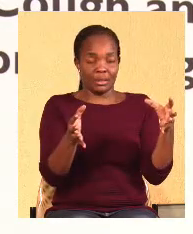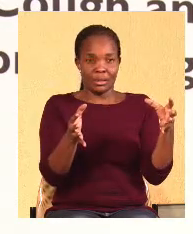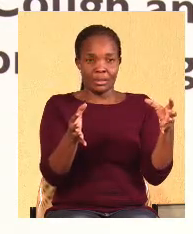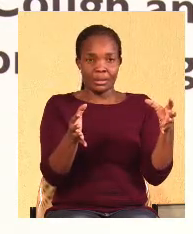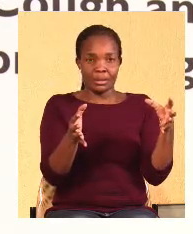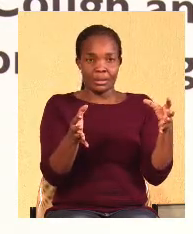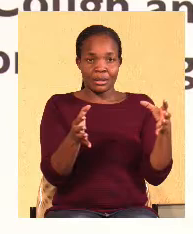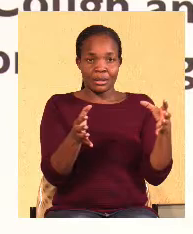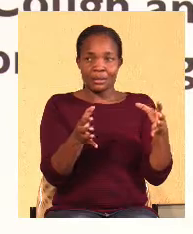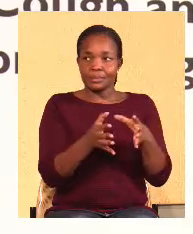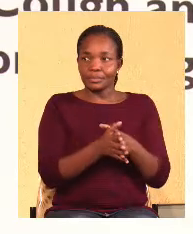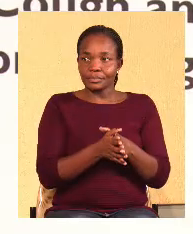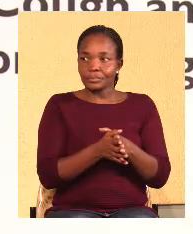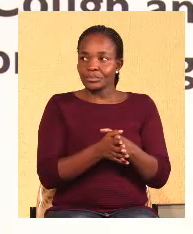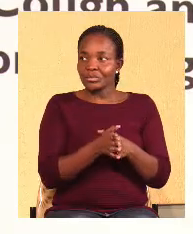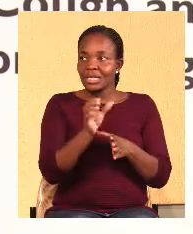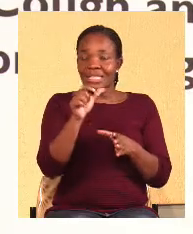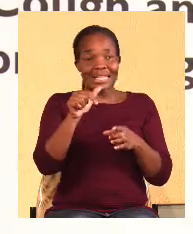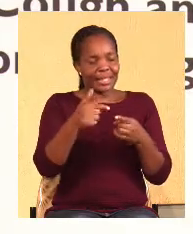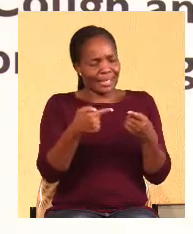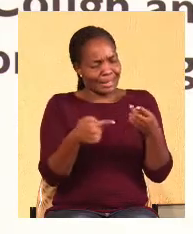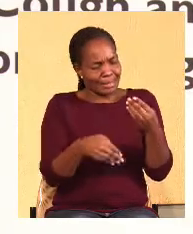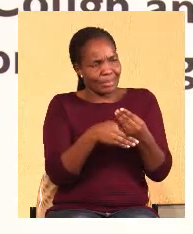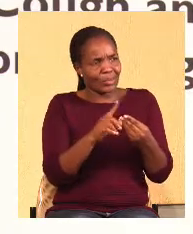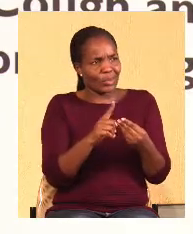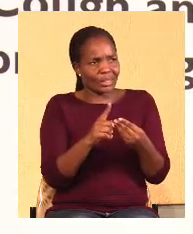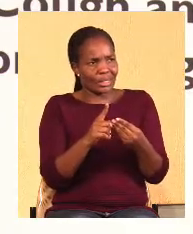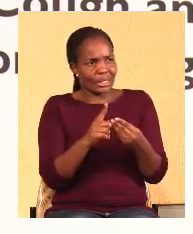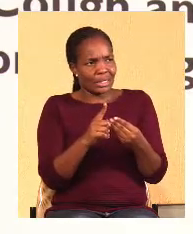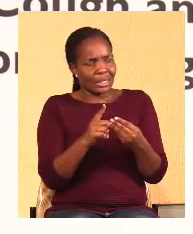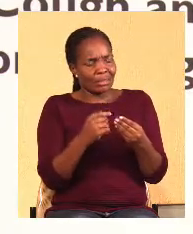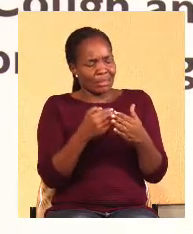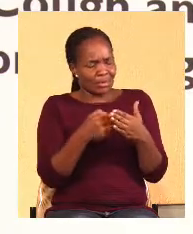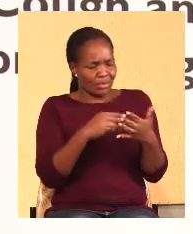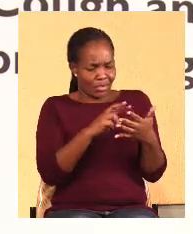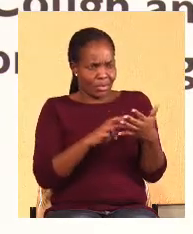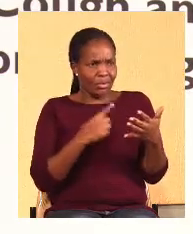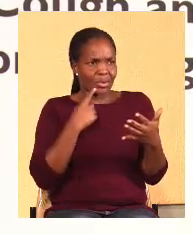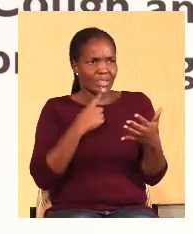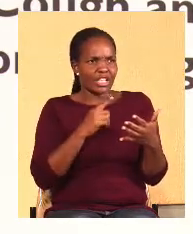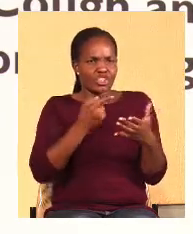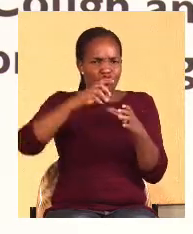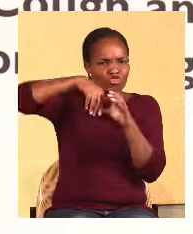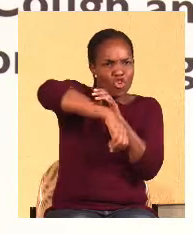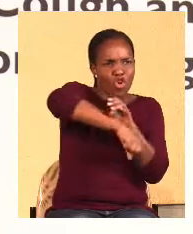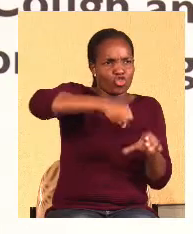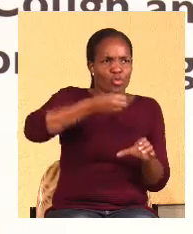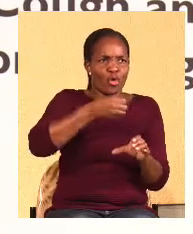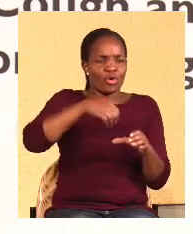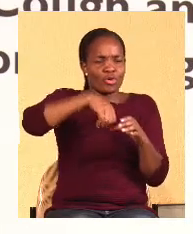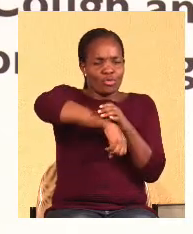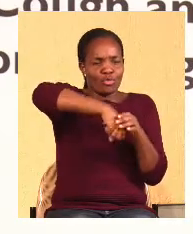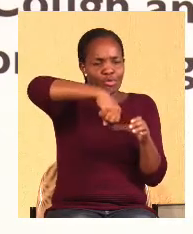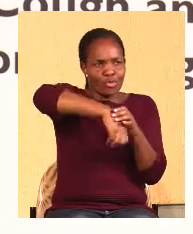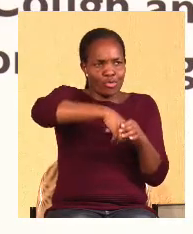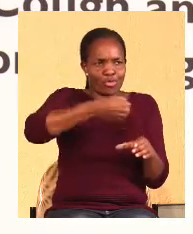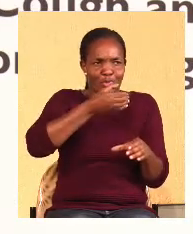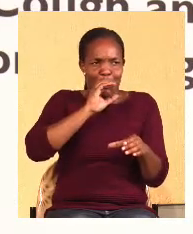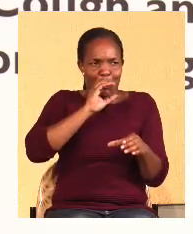But also, something that also caught my attention earlier, before I came here, was the issue around tombo. And tombo is actually also